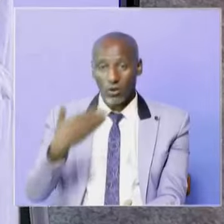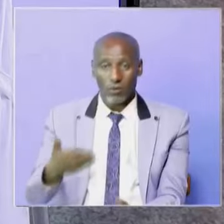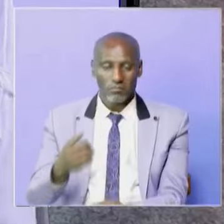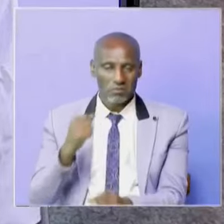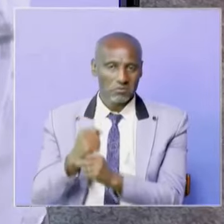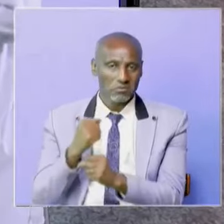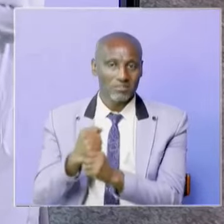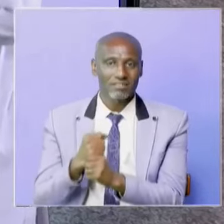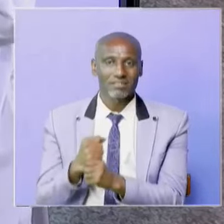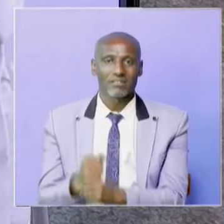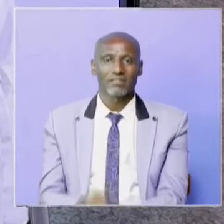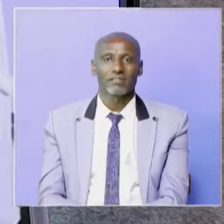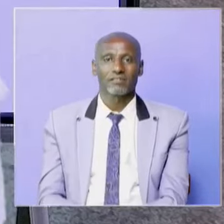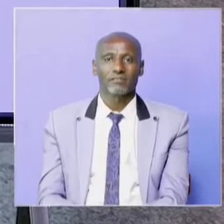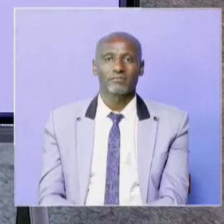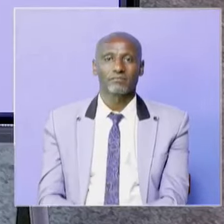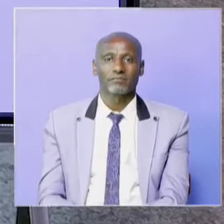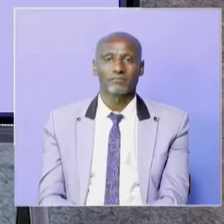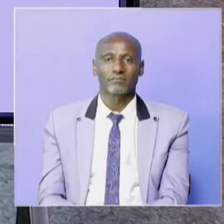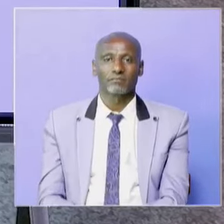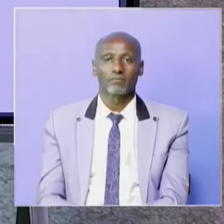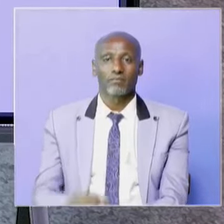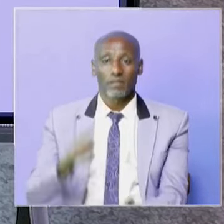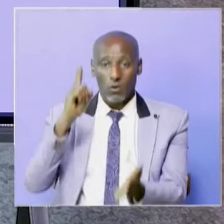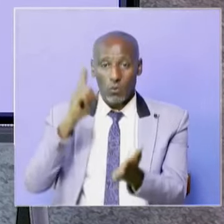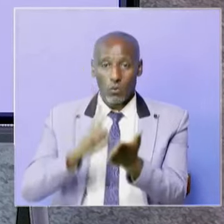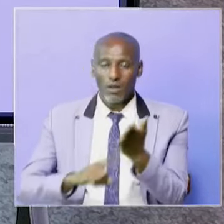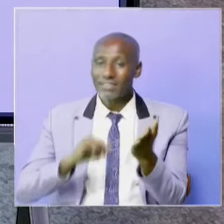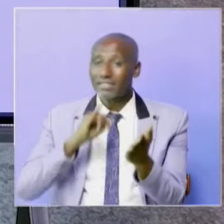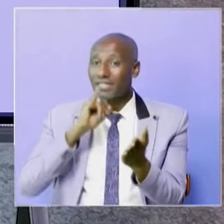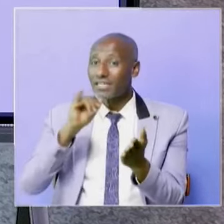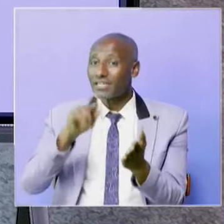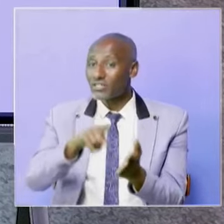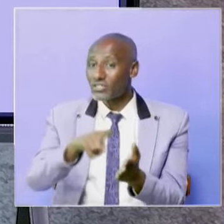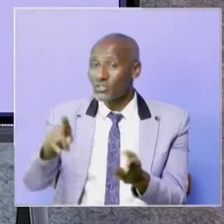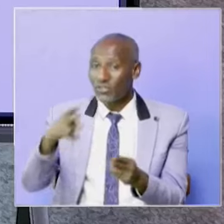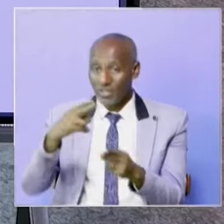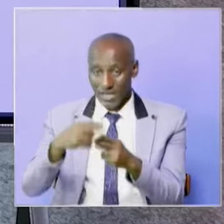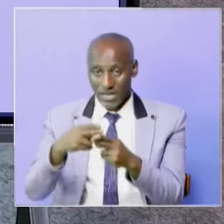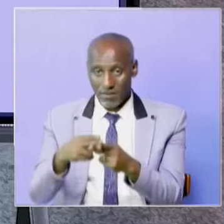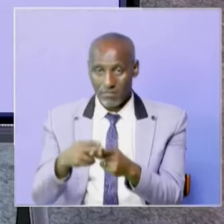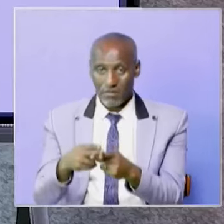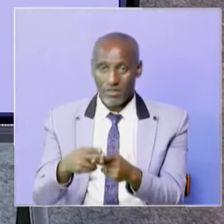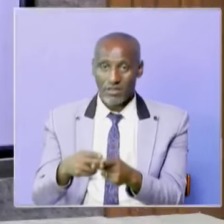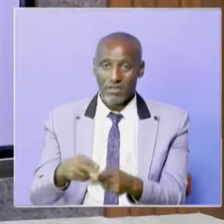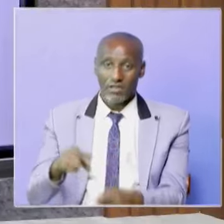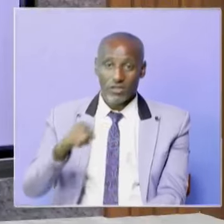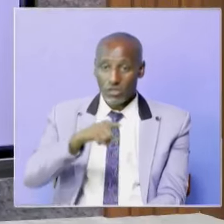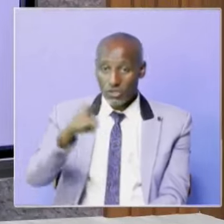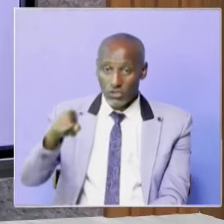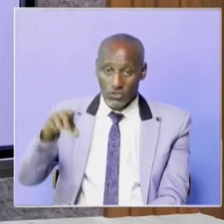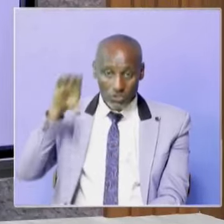Nice, I hope you did it. Nice, nice student. So what is your name if you say it? Hey, you should say